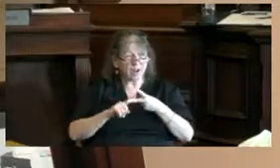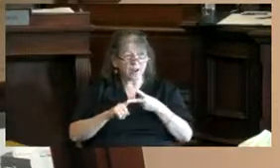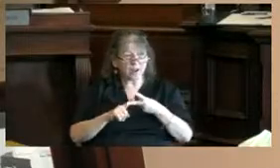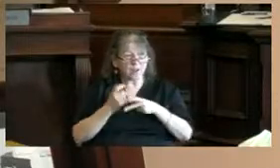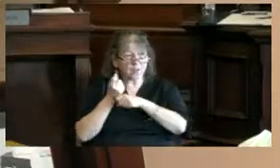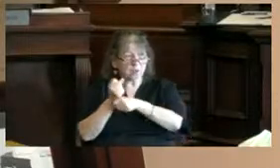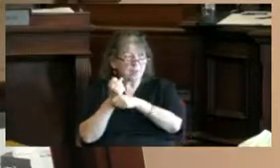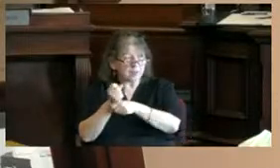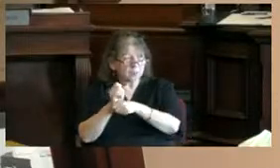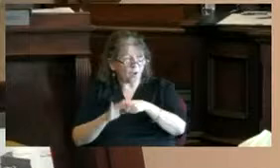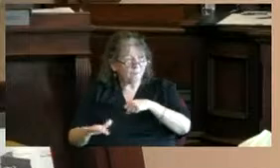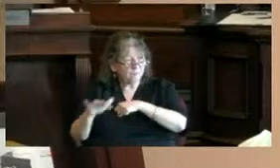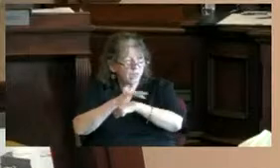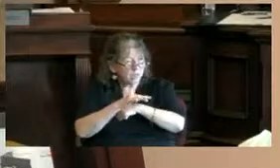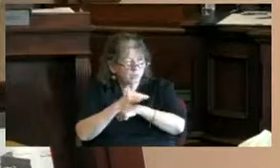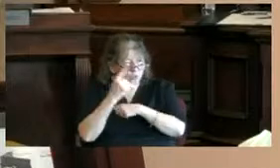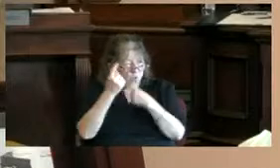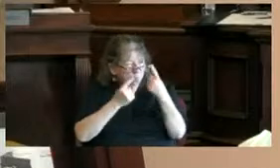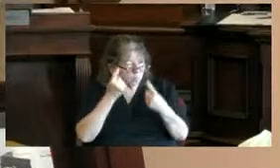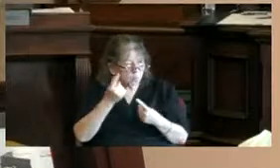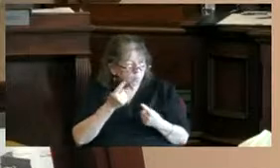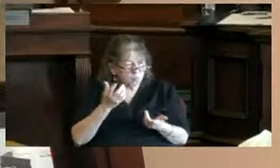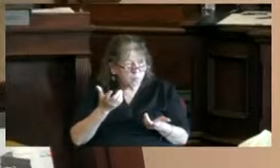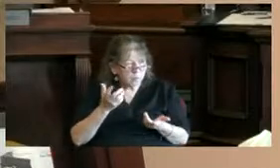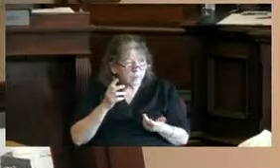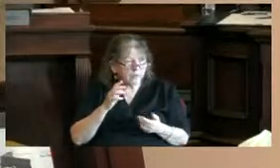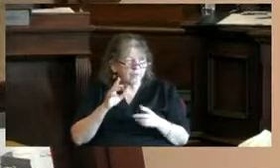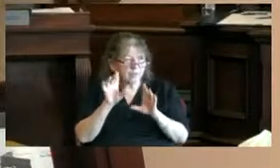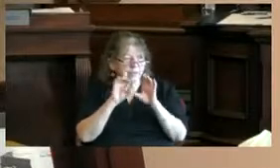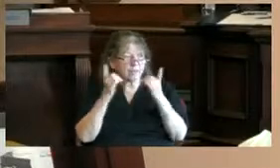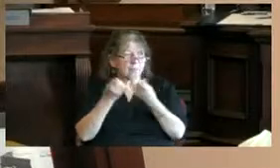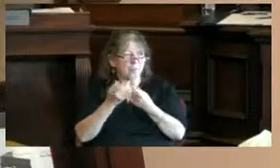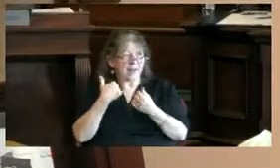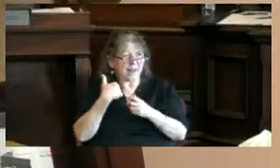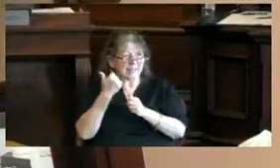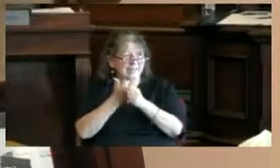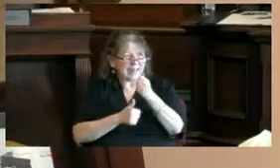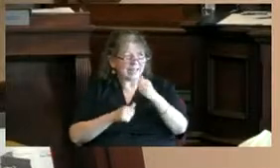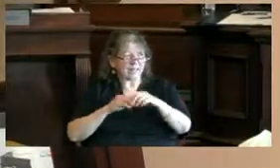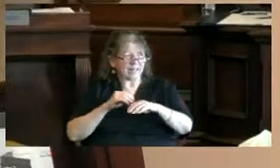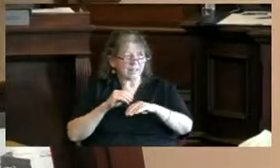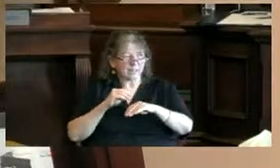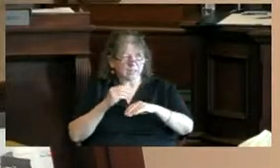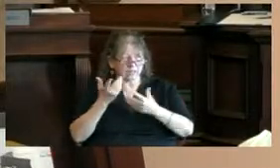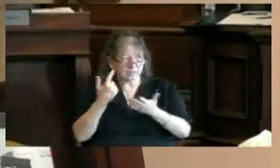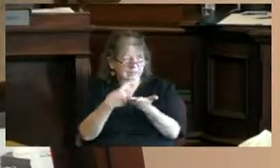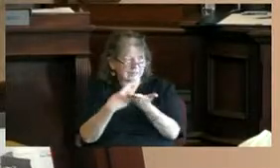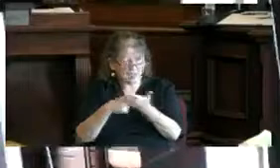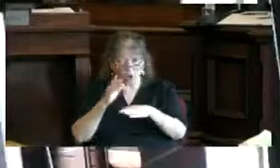diamonds. Wondering if the rec department has any updates there.